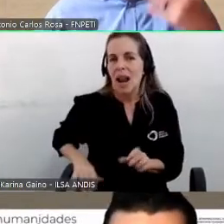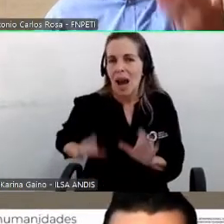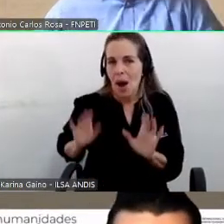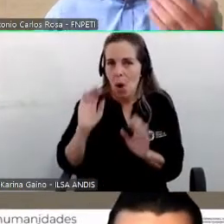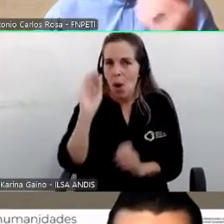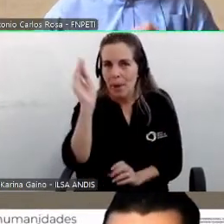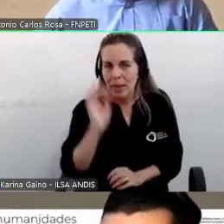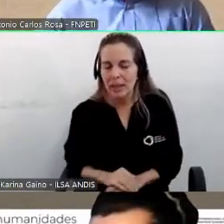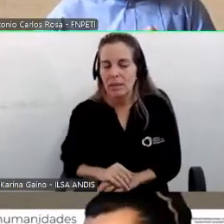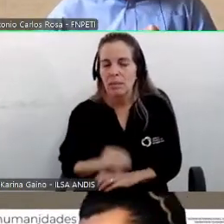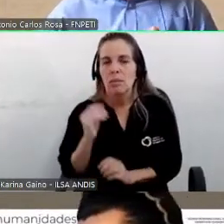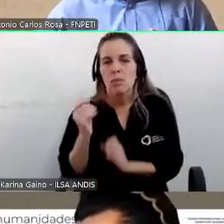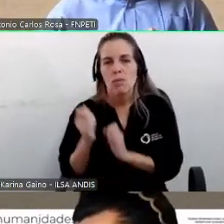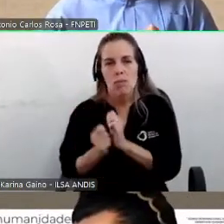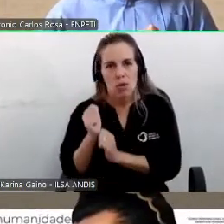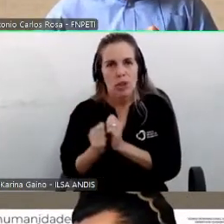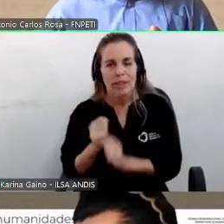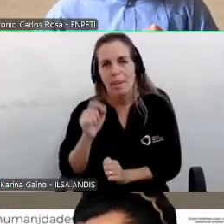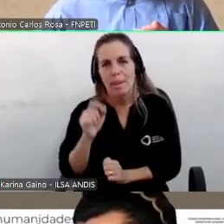Brazil.